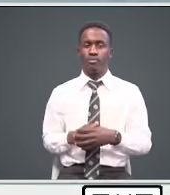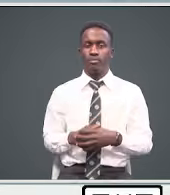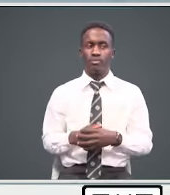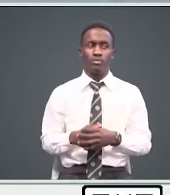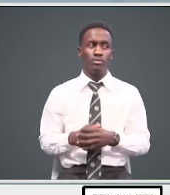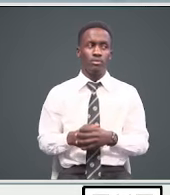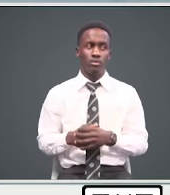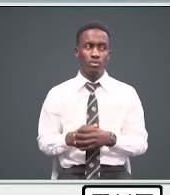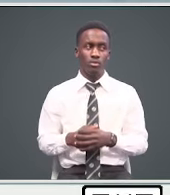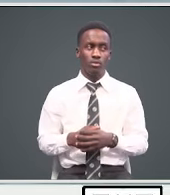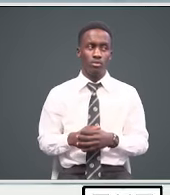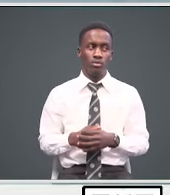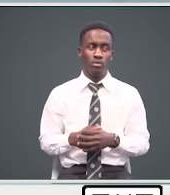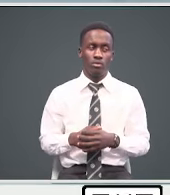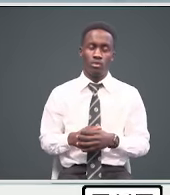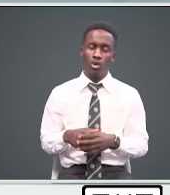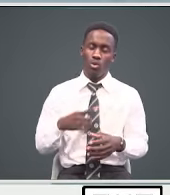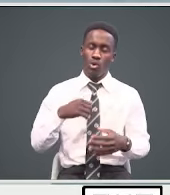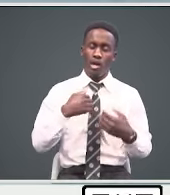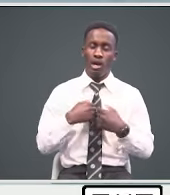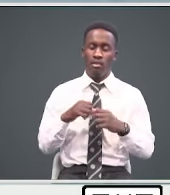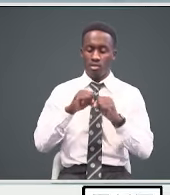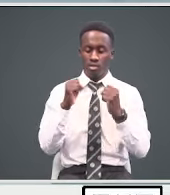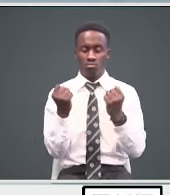ask ourselves, are SACOs